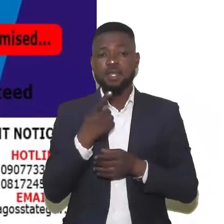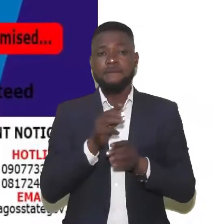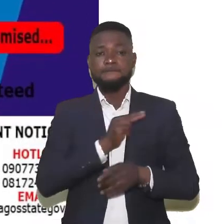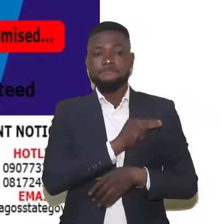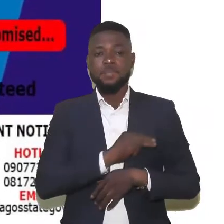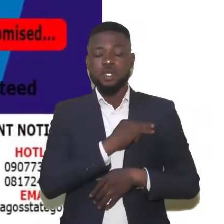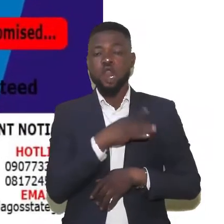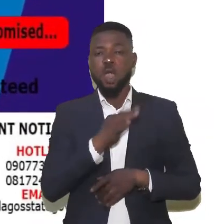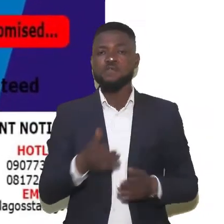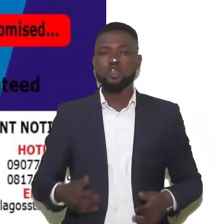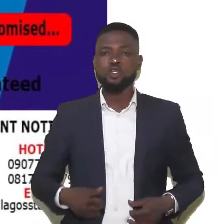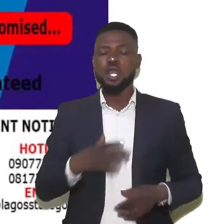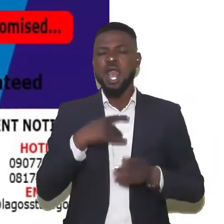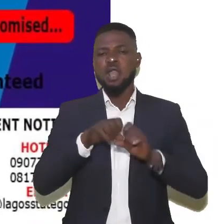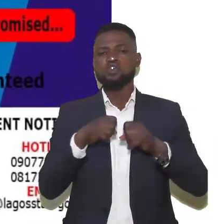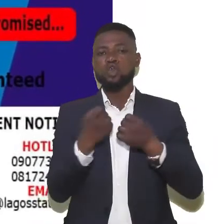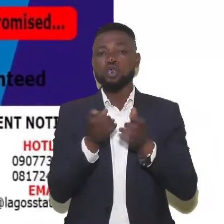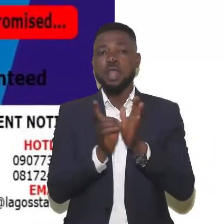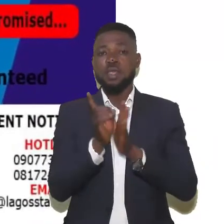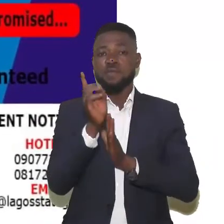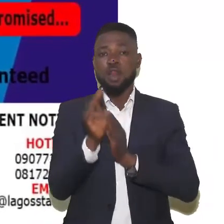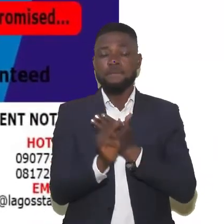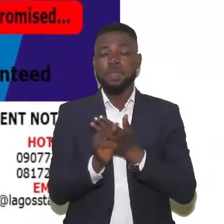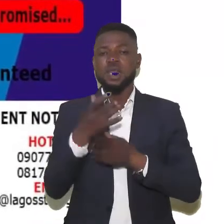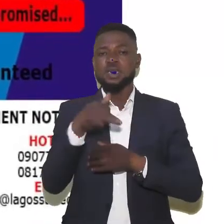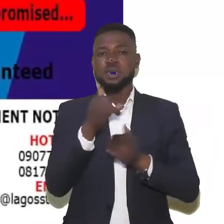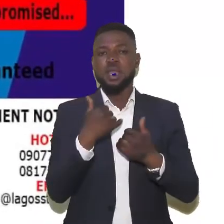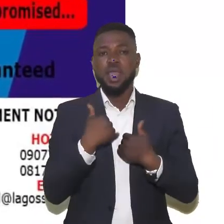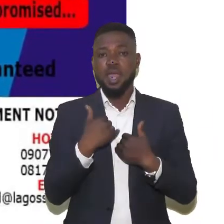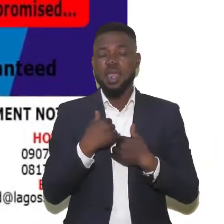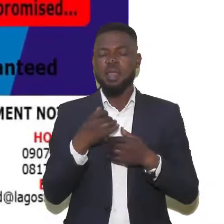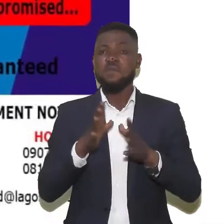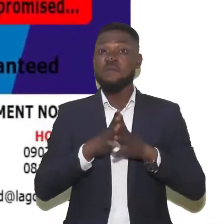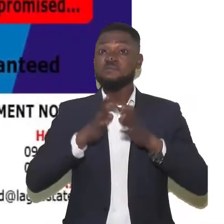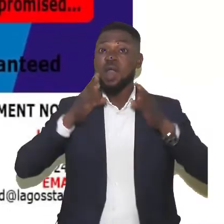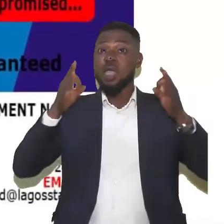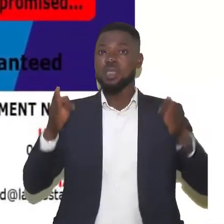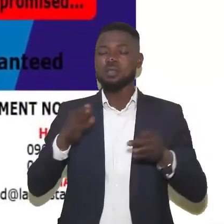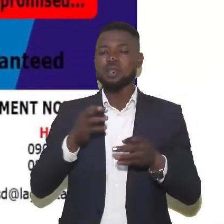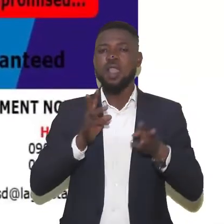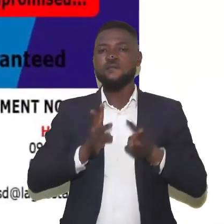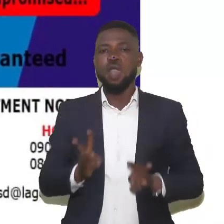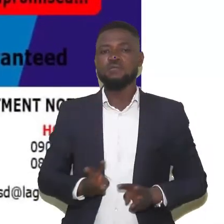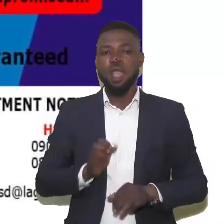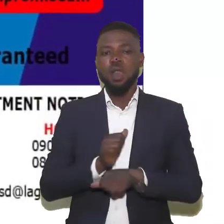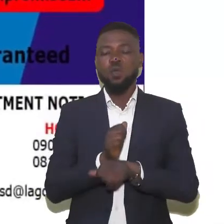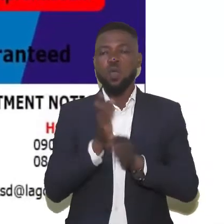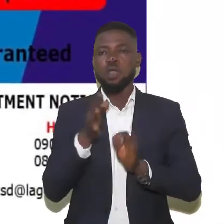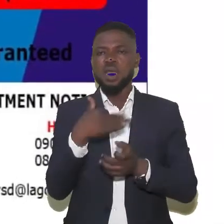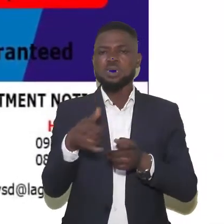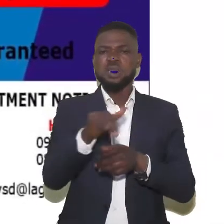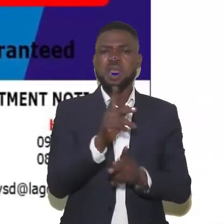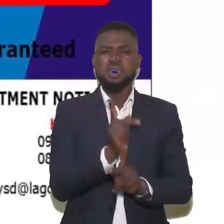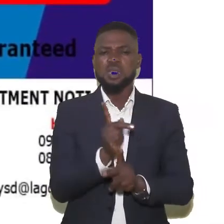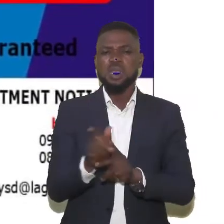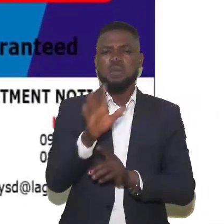the Ministry of Youth And Social Social Development. They have fantastic welfare workers. They